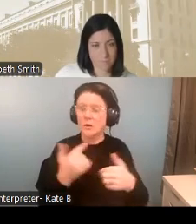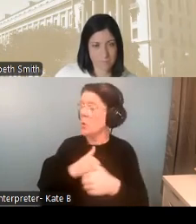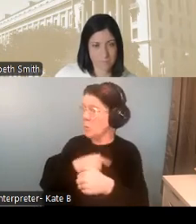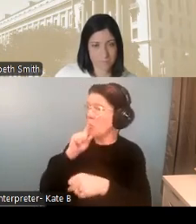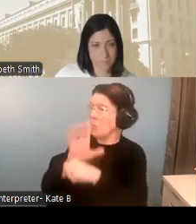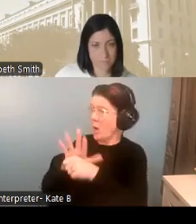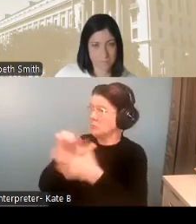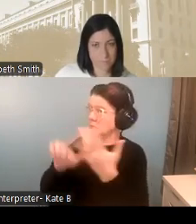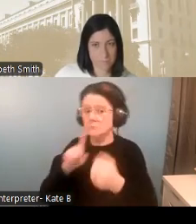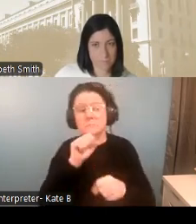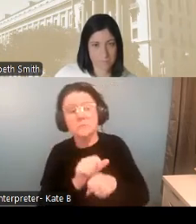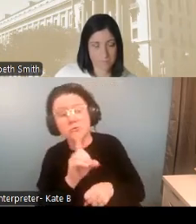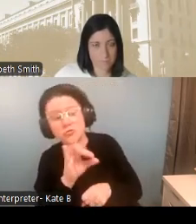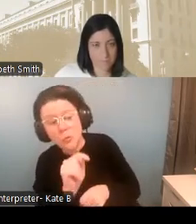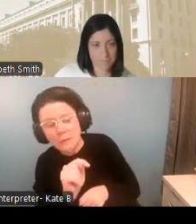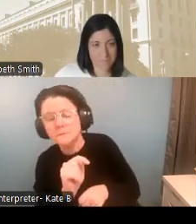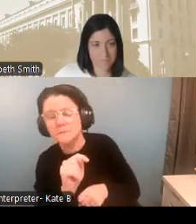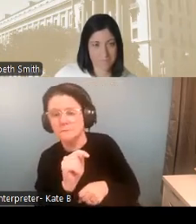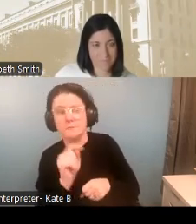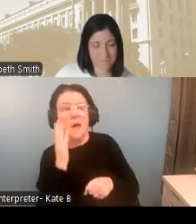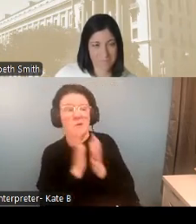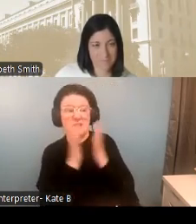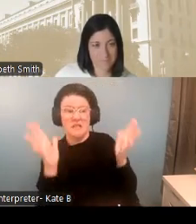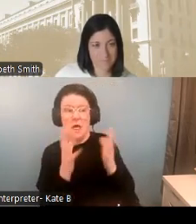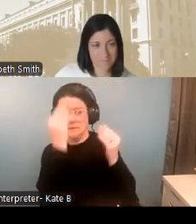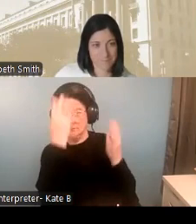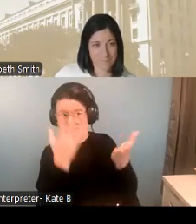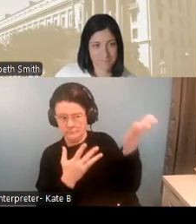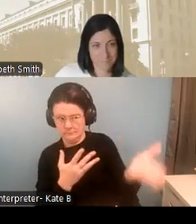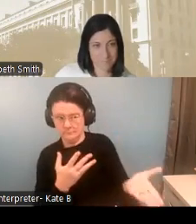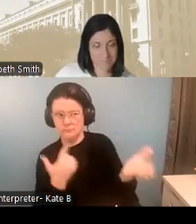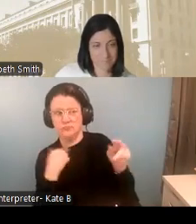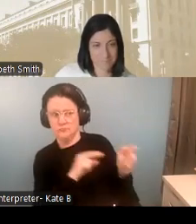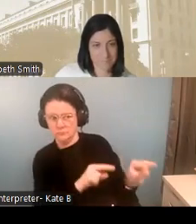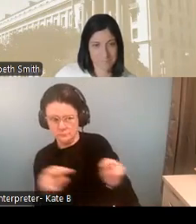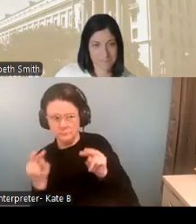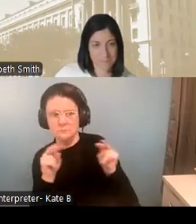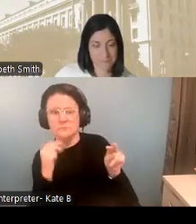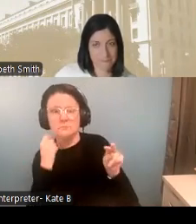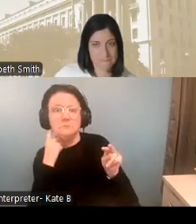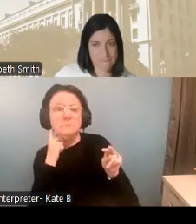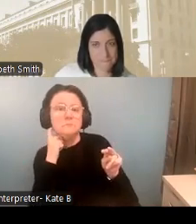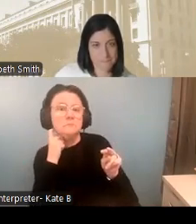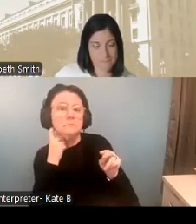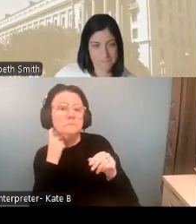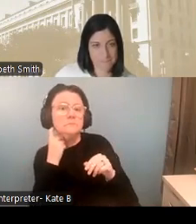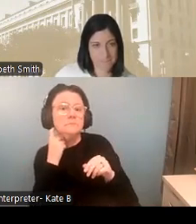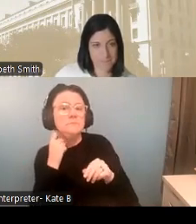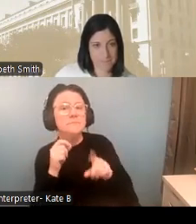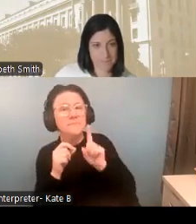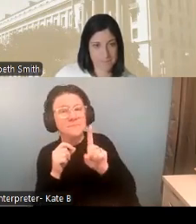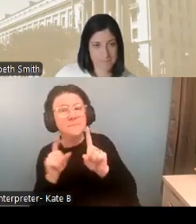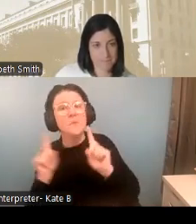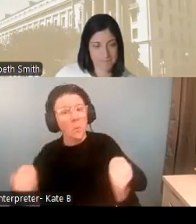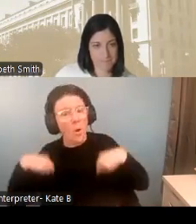funds. So there's a lot there in terms of the work that we are doing in the field, but all along